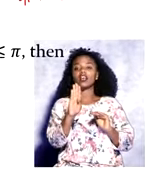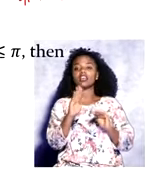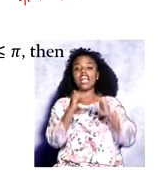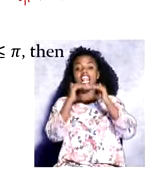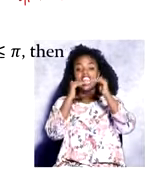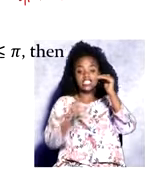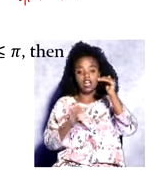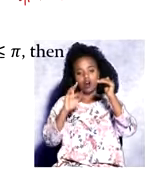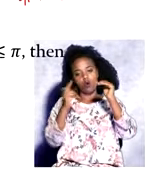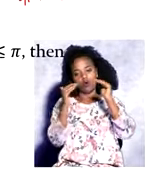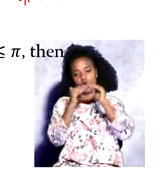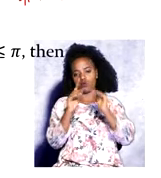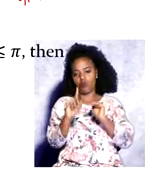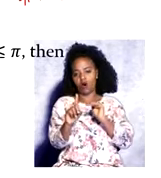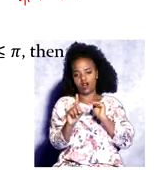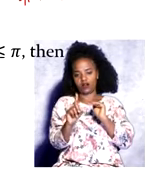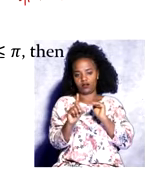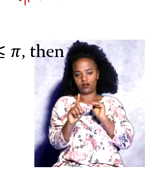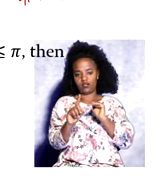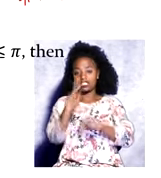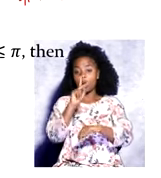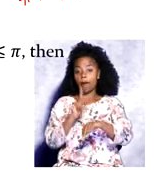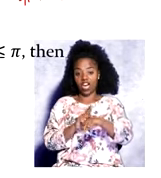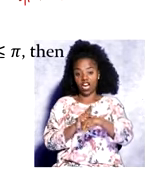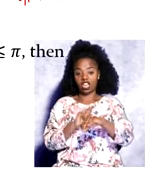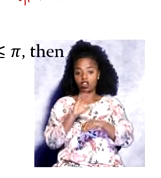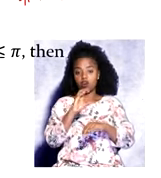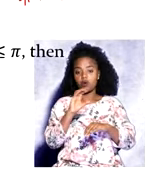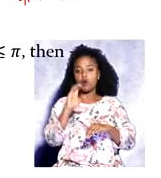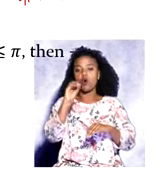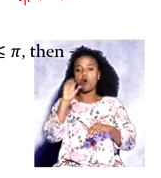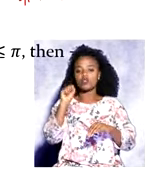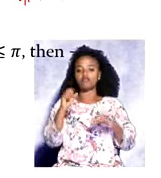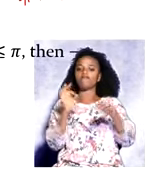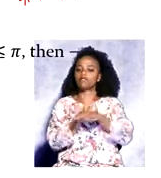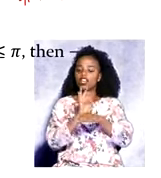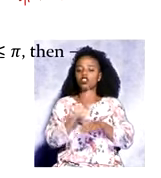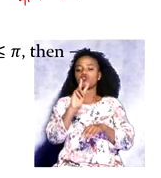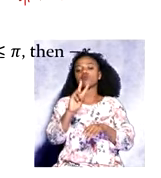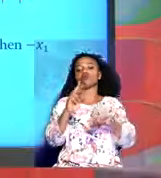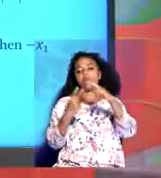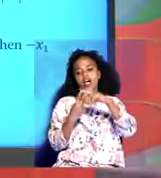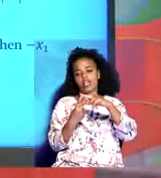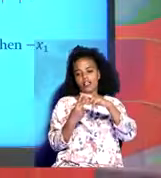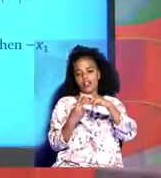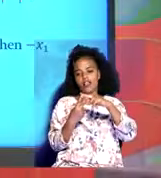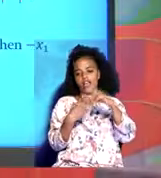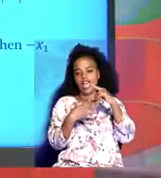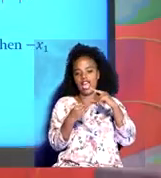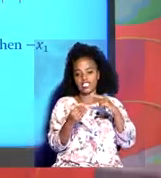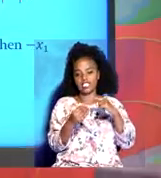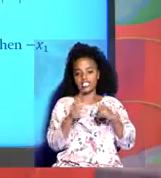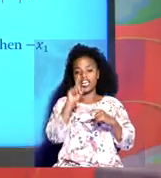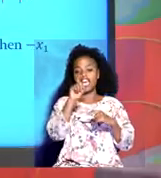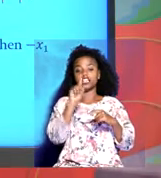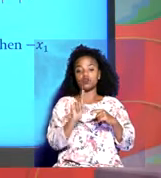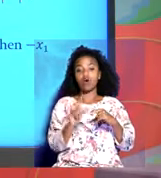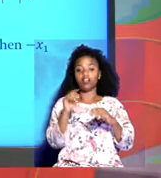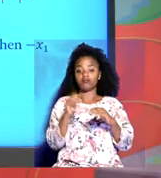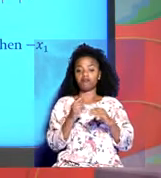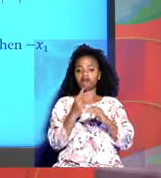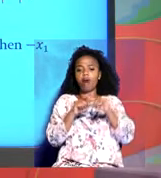less than or equal to 1, the period, you know, the period of cosine function it is 2 pi. And if x1 is a